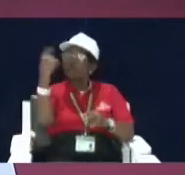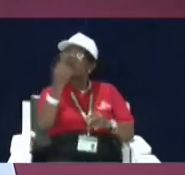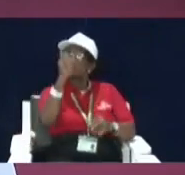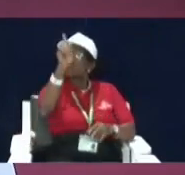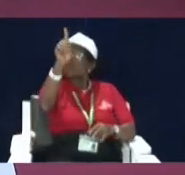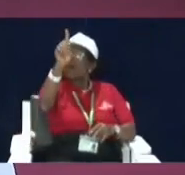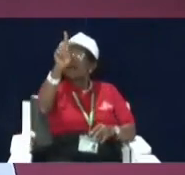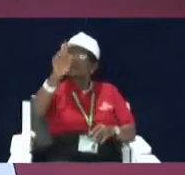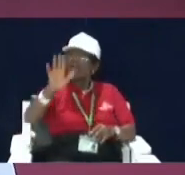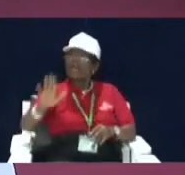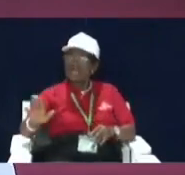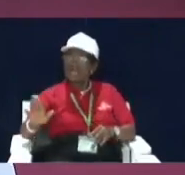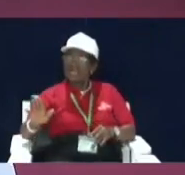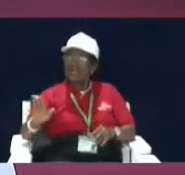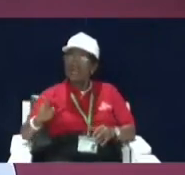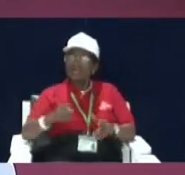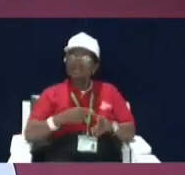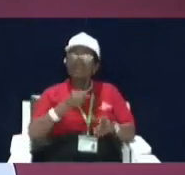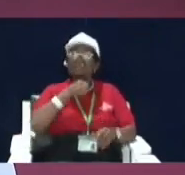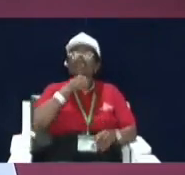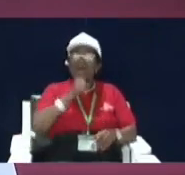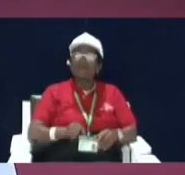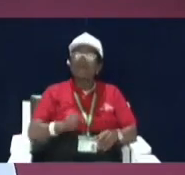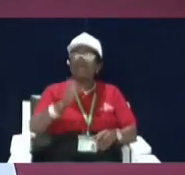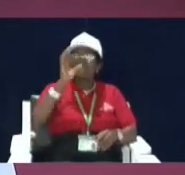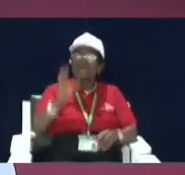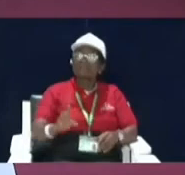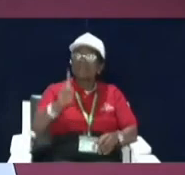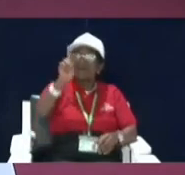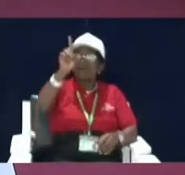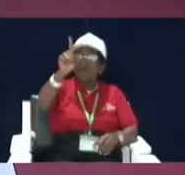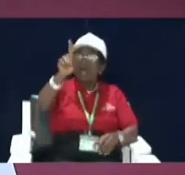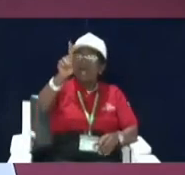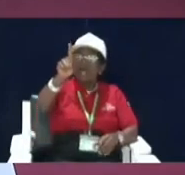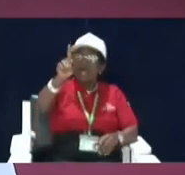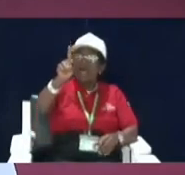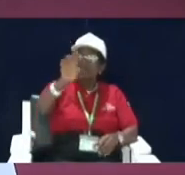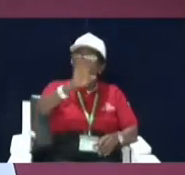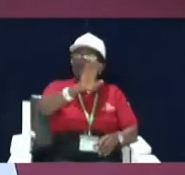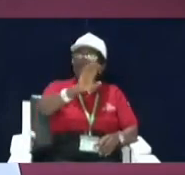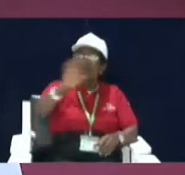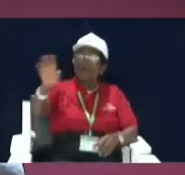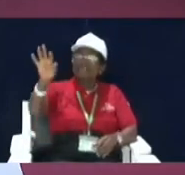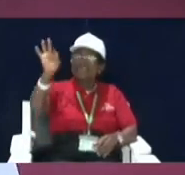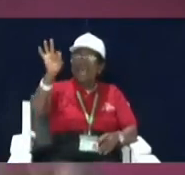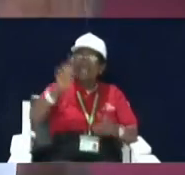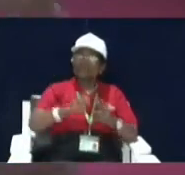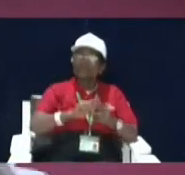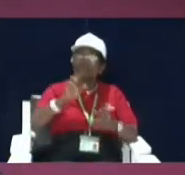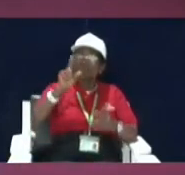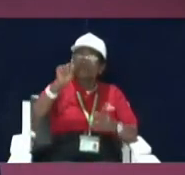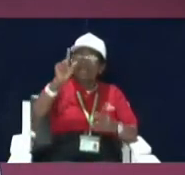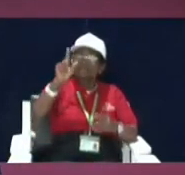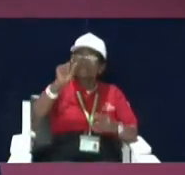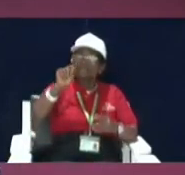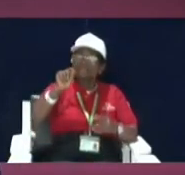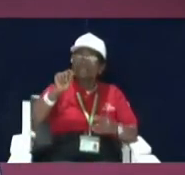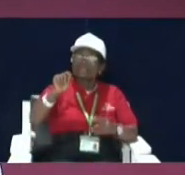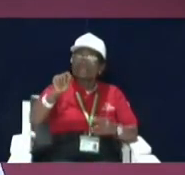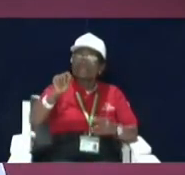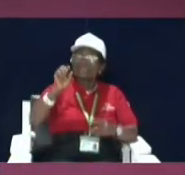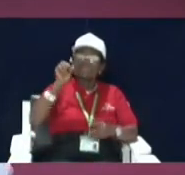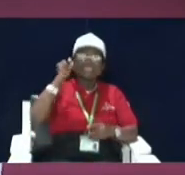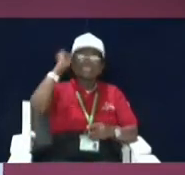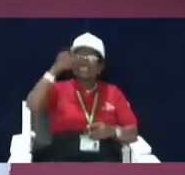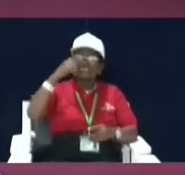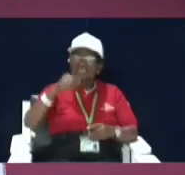1 from verse 9 to 20. 1 Samuel 1, 9 to 20. And she said, give me that boy